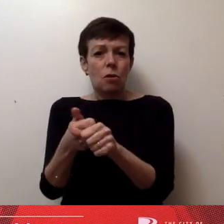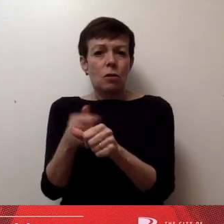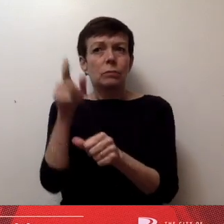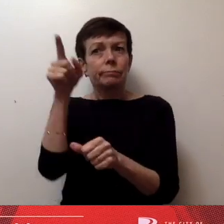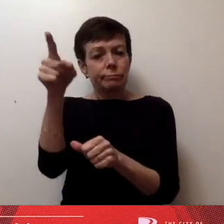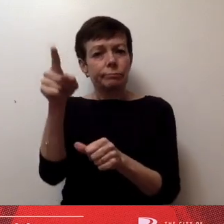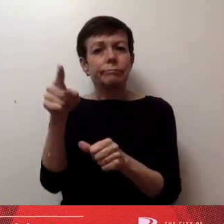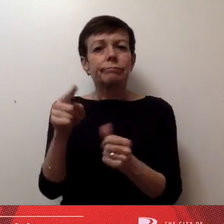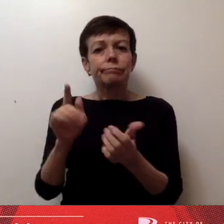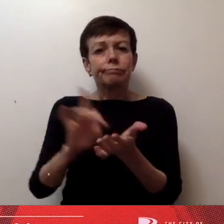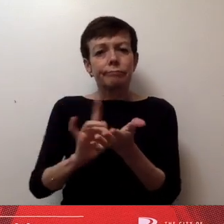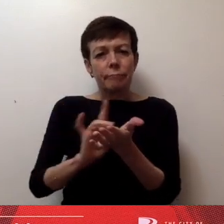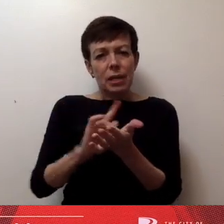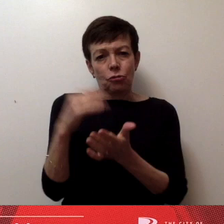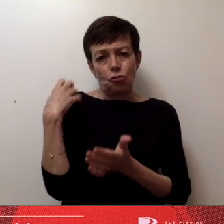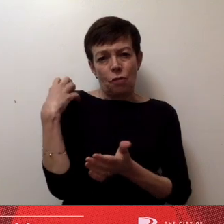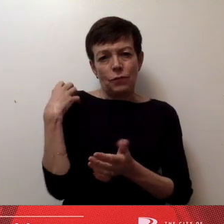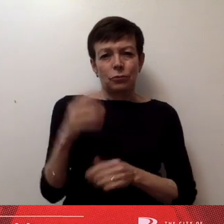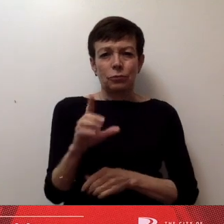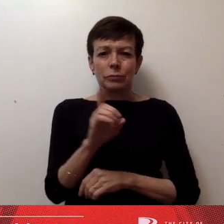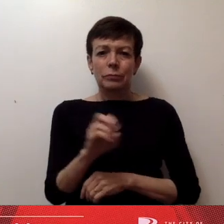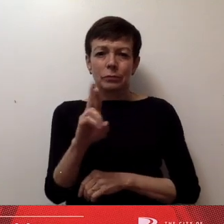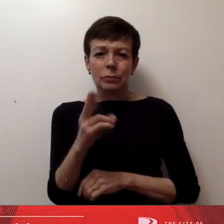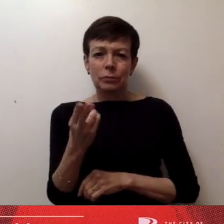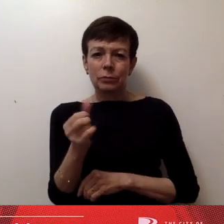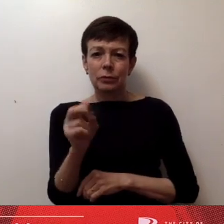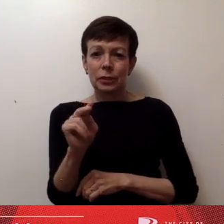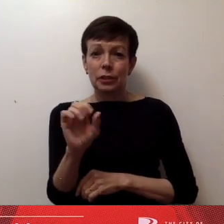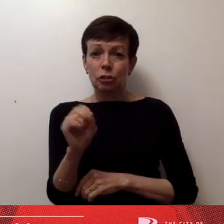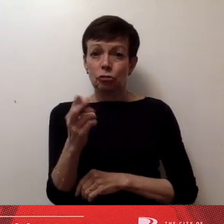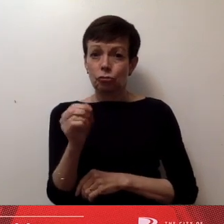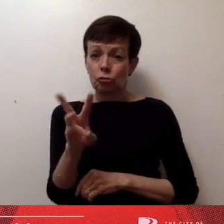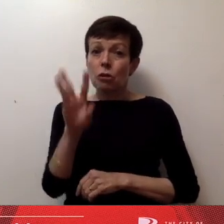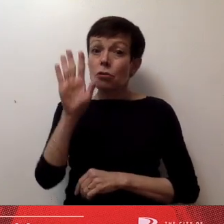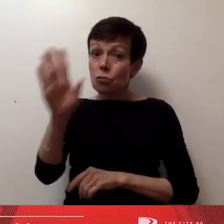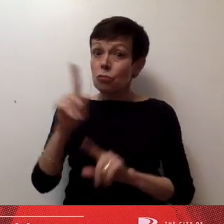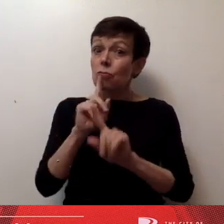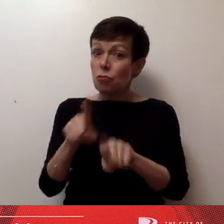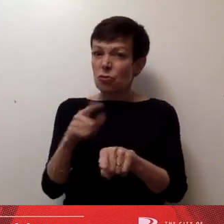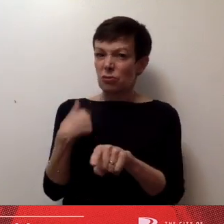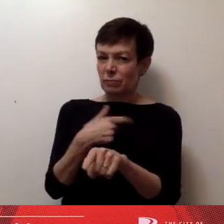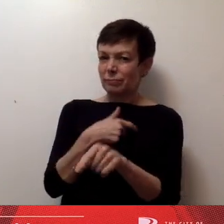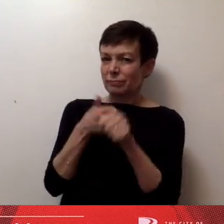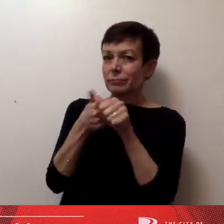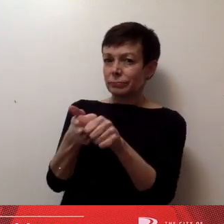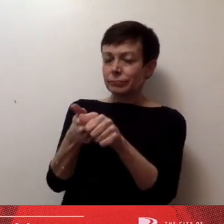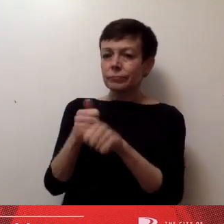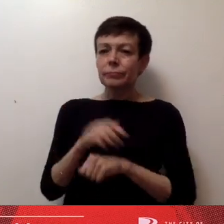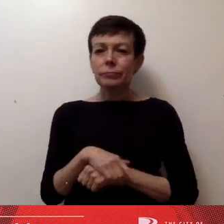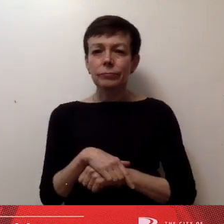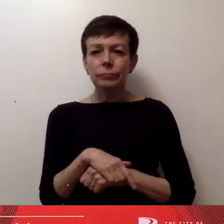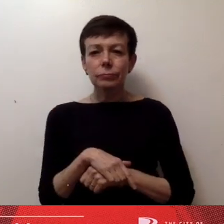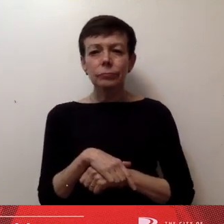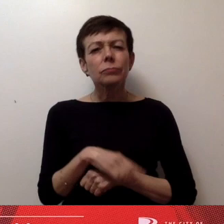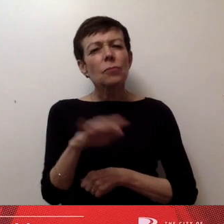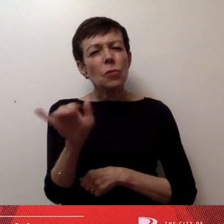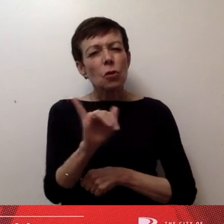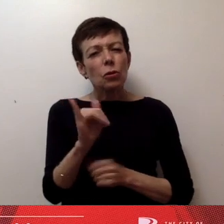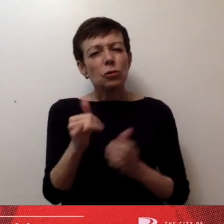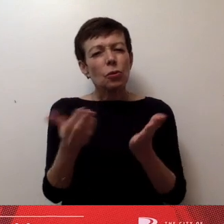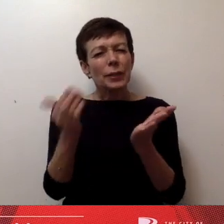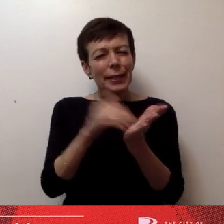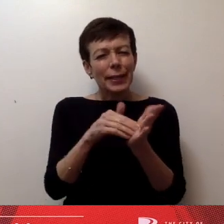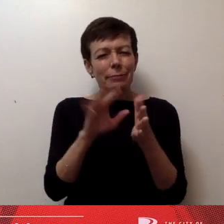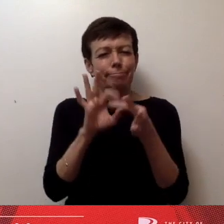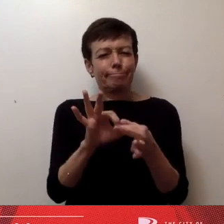Health, Dr. Hinshaw. I would like to just also briefly touch base on public information. So there's